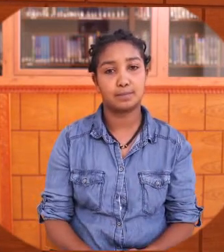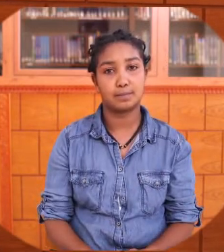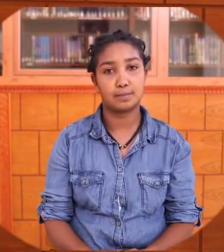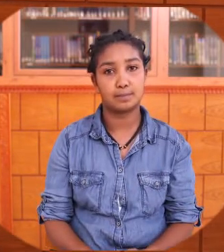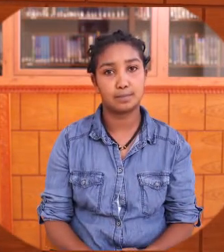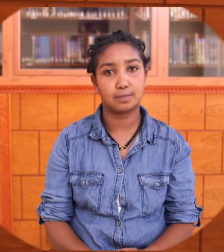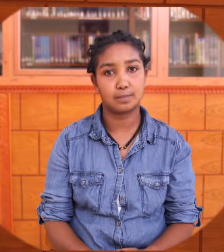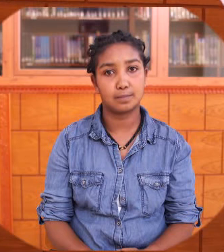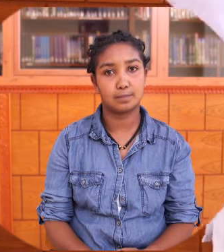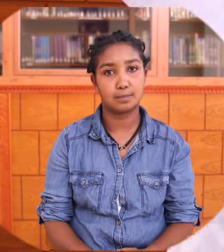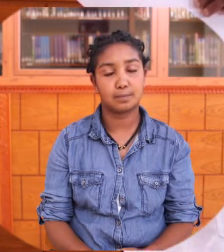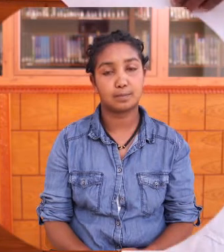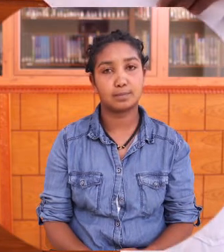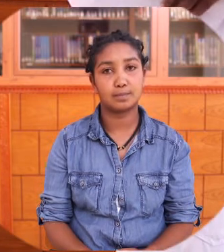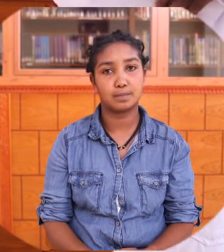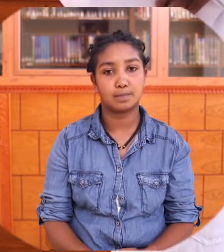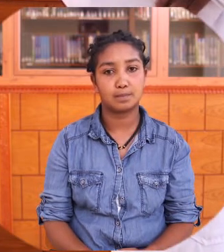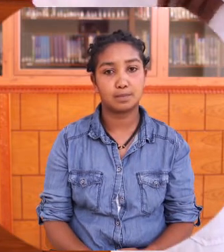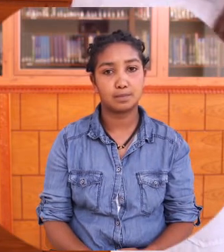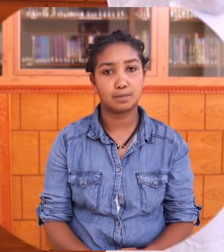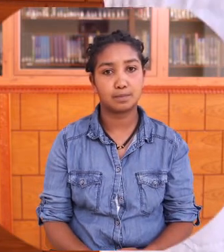Their cuds again, rechewing their cuds again.